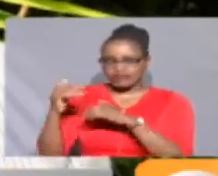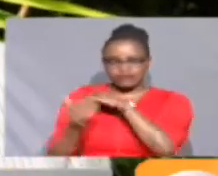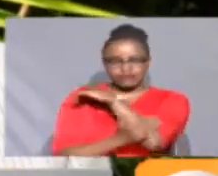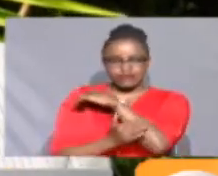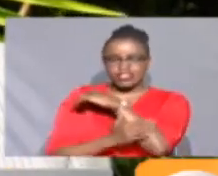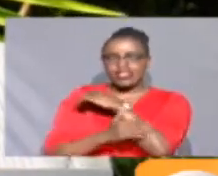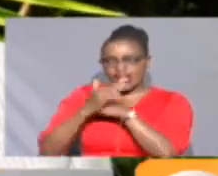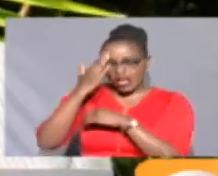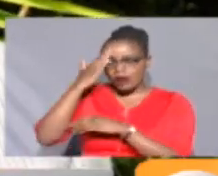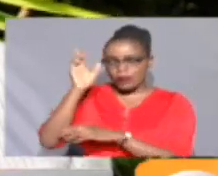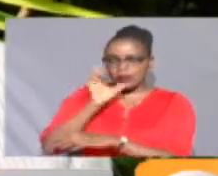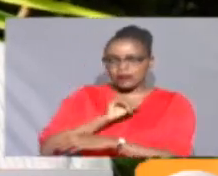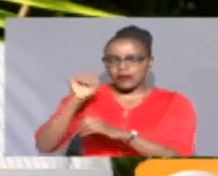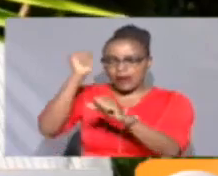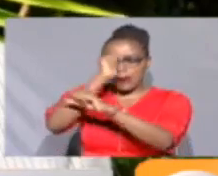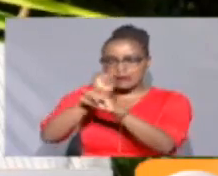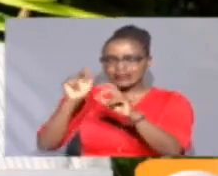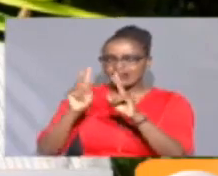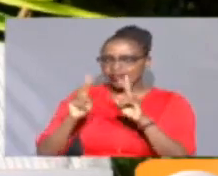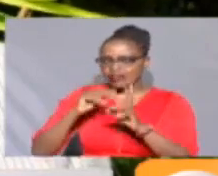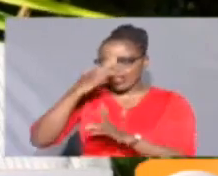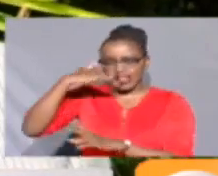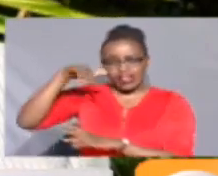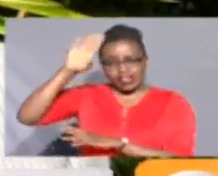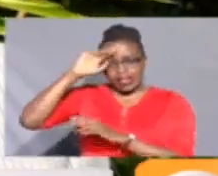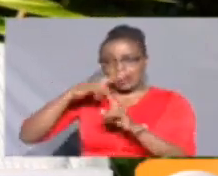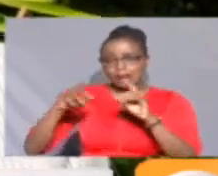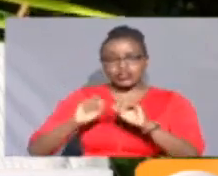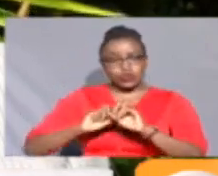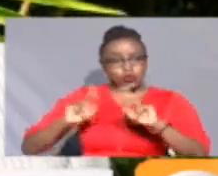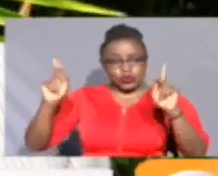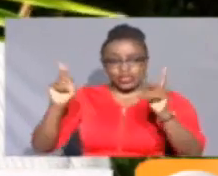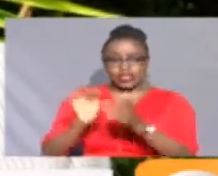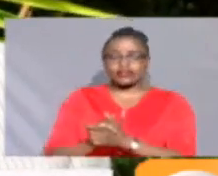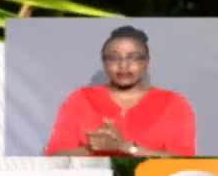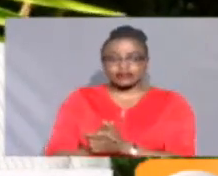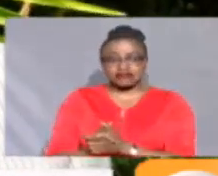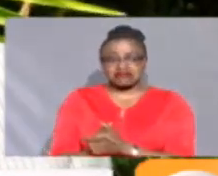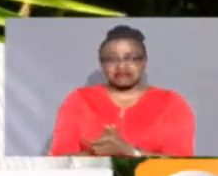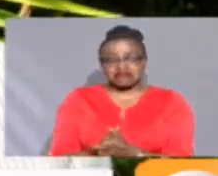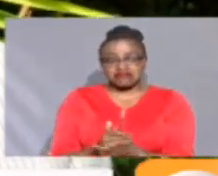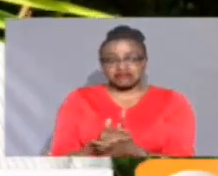very disappointed individual, that is the president, at this point in time.